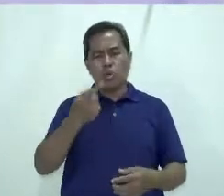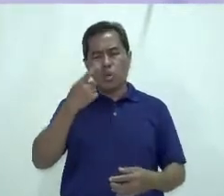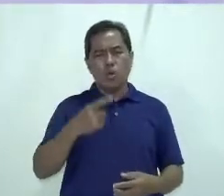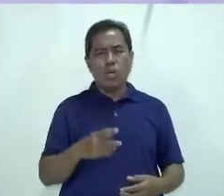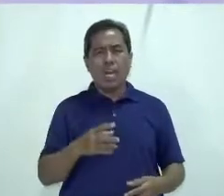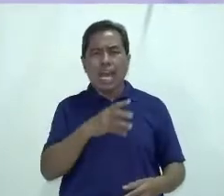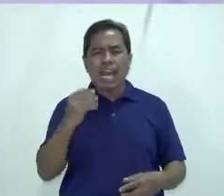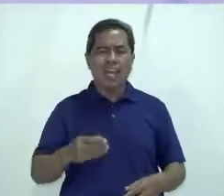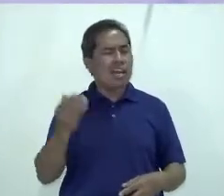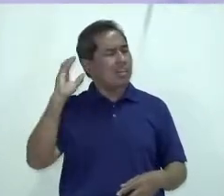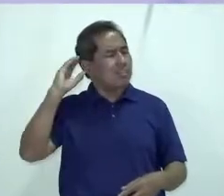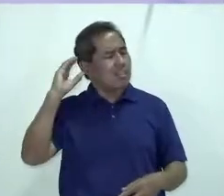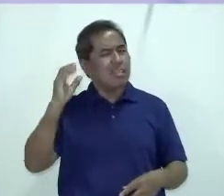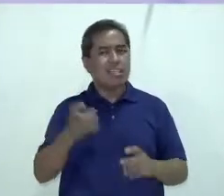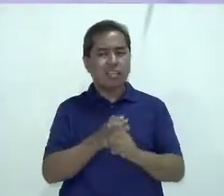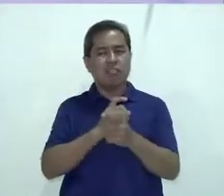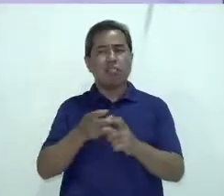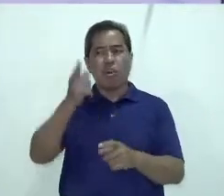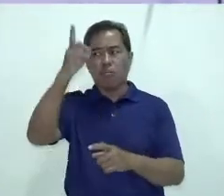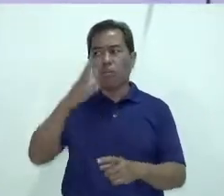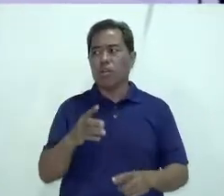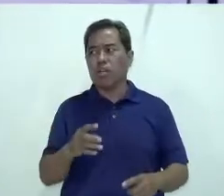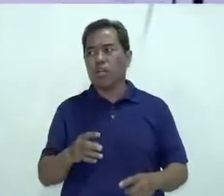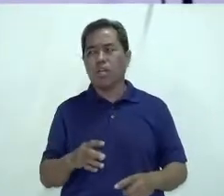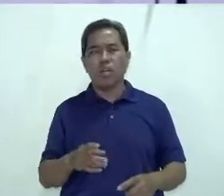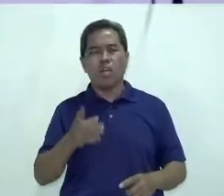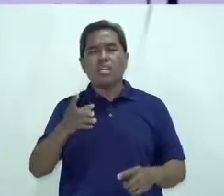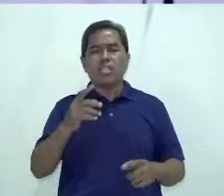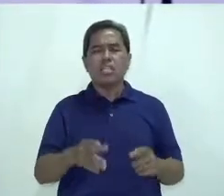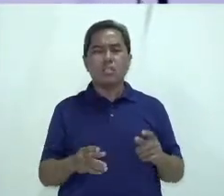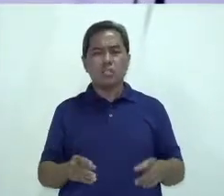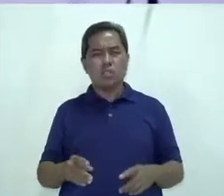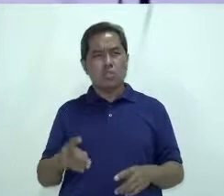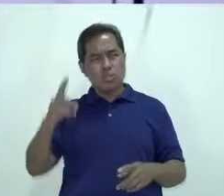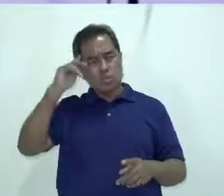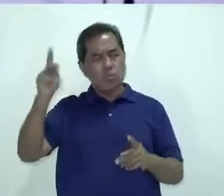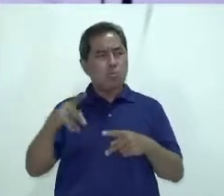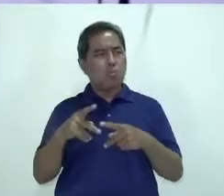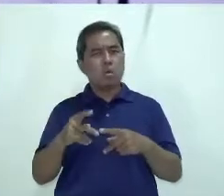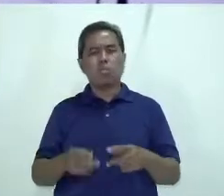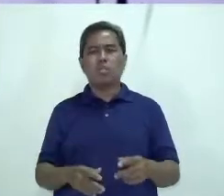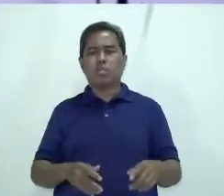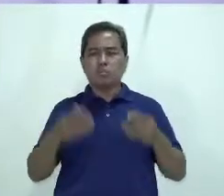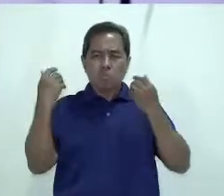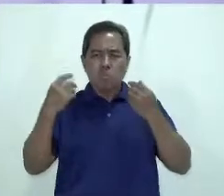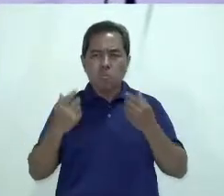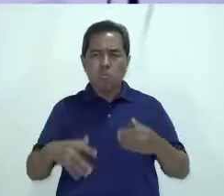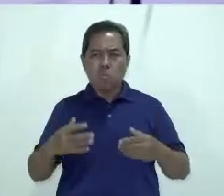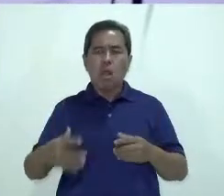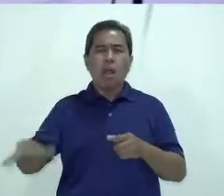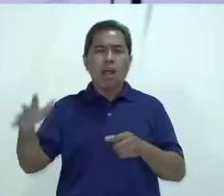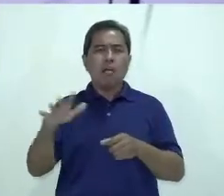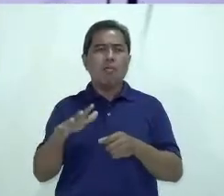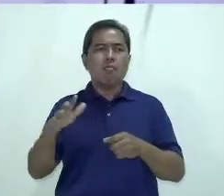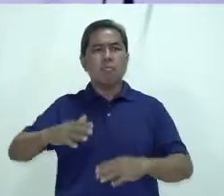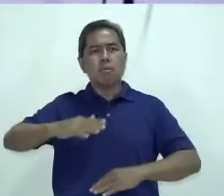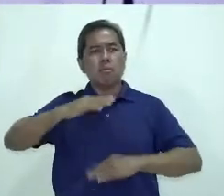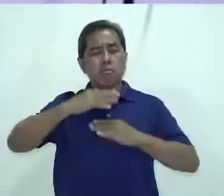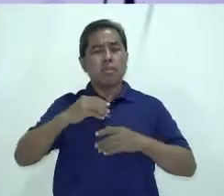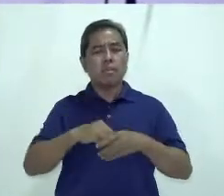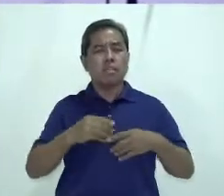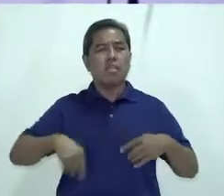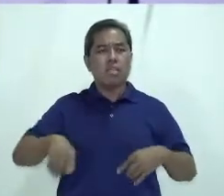We can submit our request to God so that His purposes will be fulfilled in our lives. So today